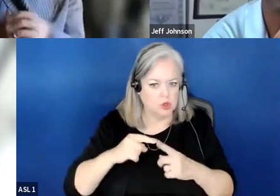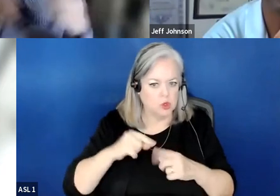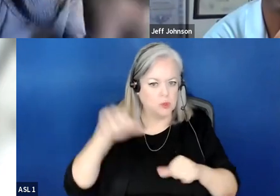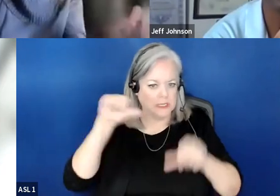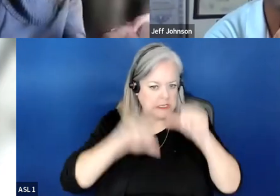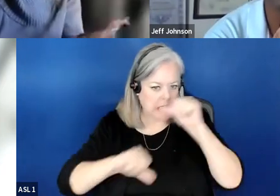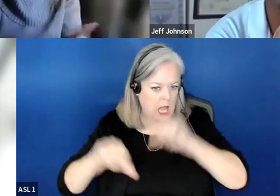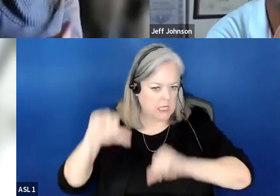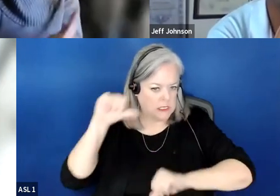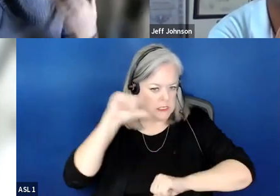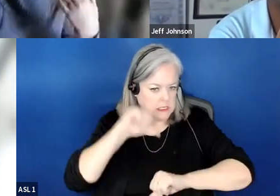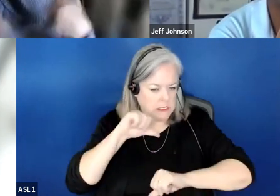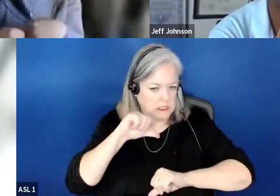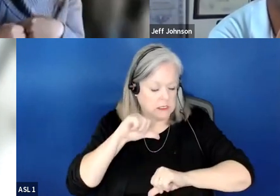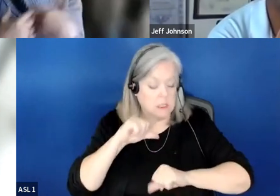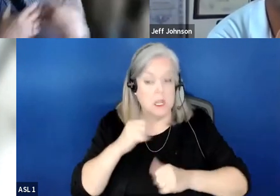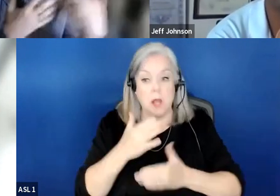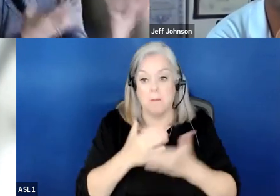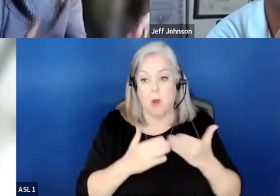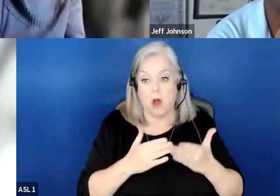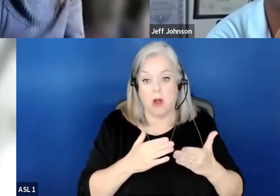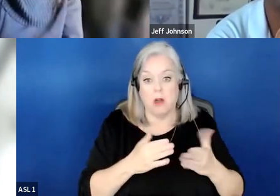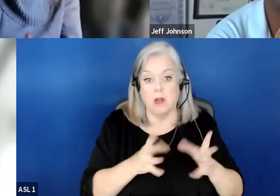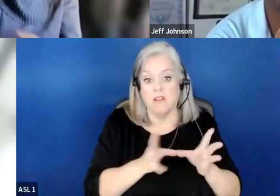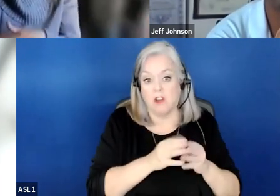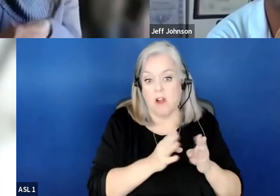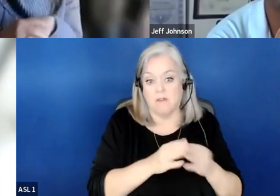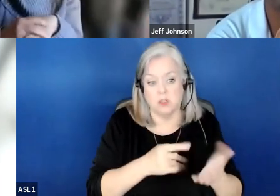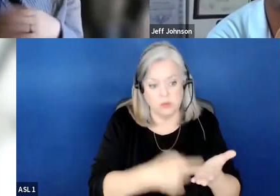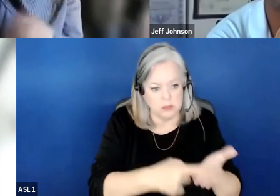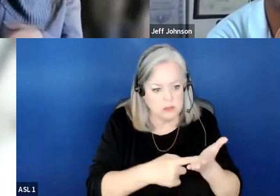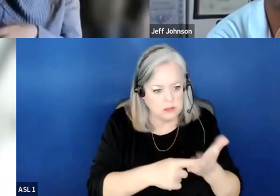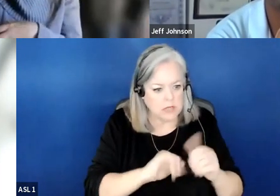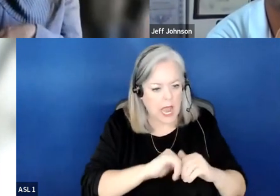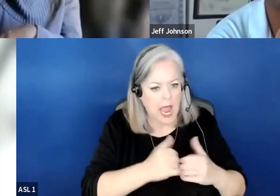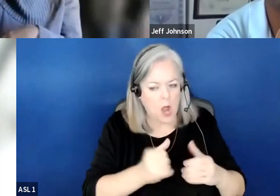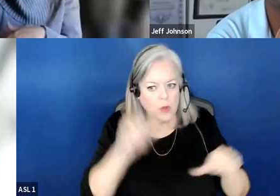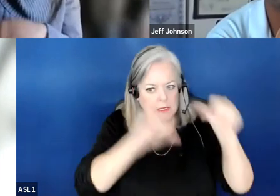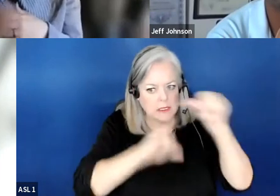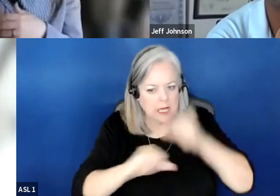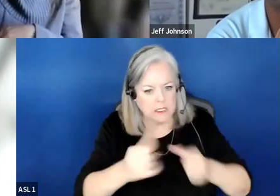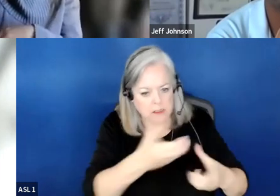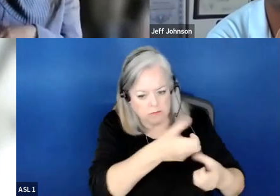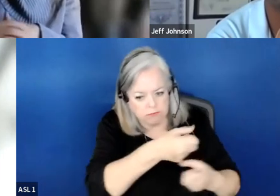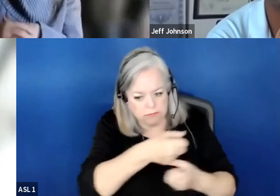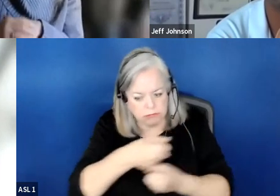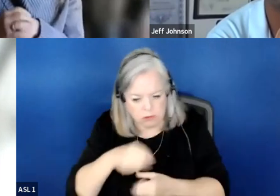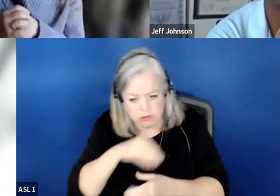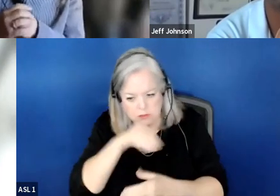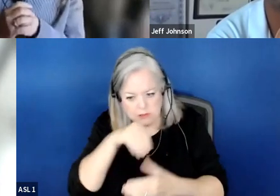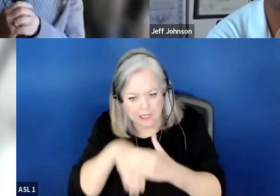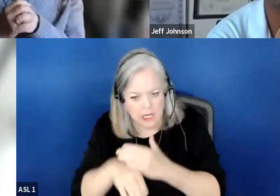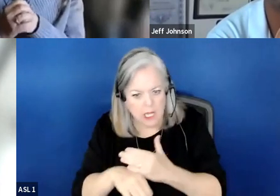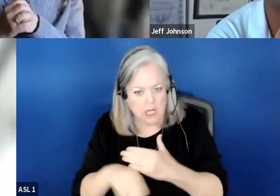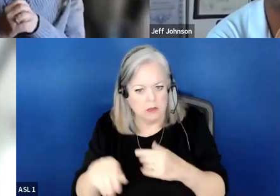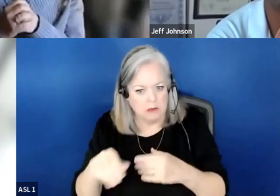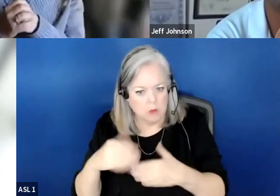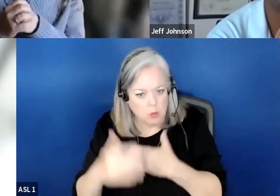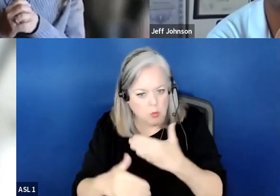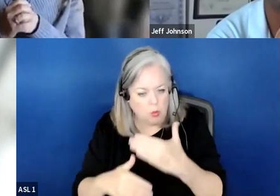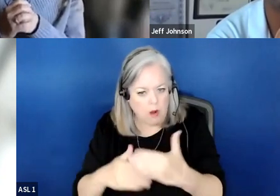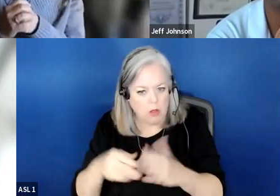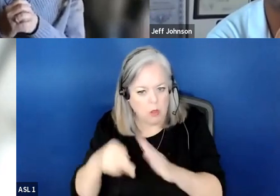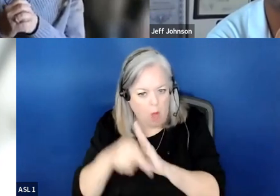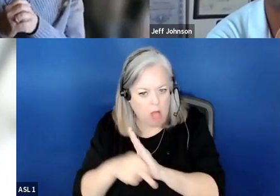And as part of the conference, we're talking about how do we get science into the mainstream, into practice, and into policy. So I think